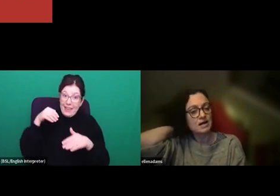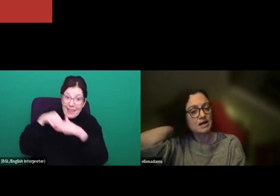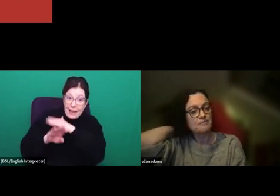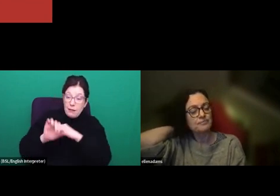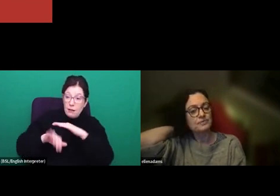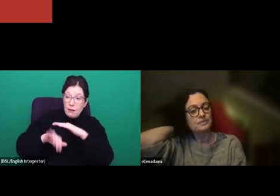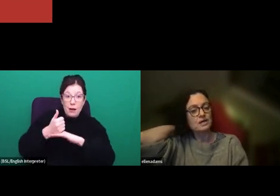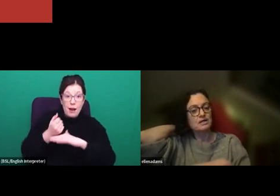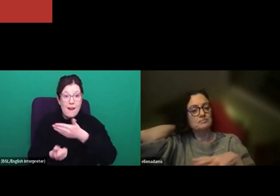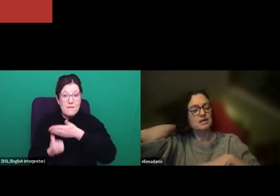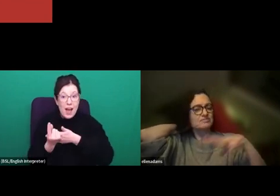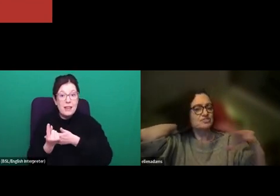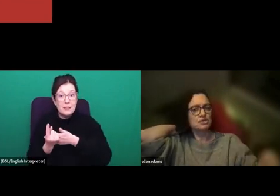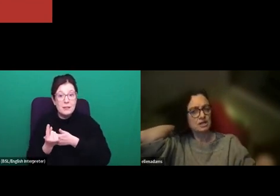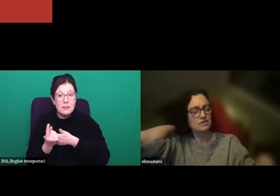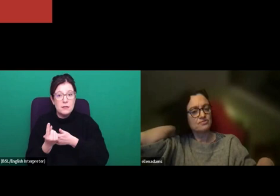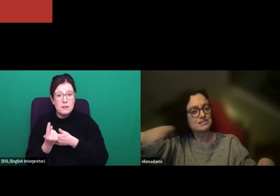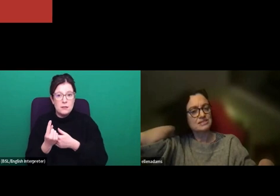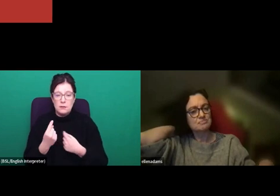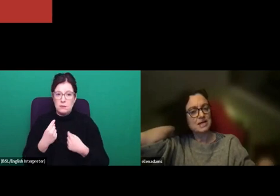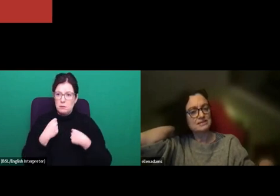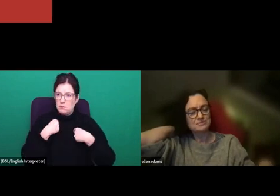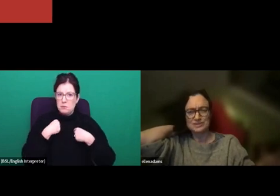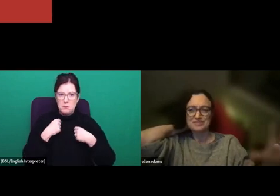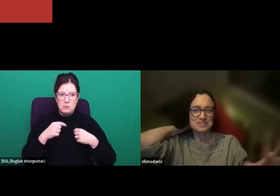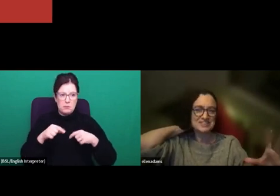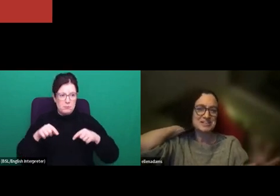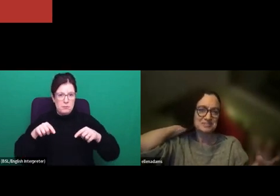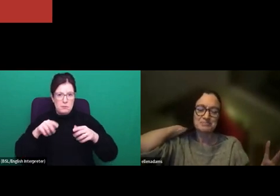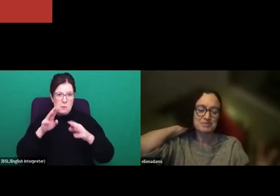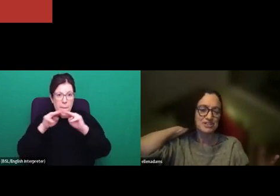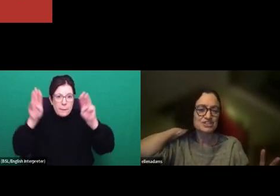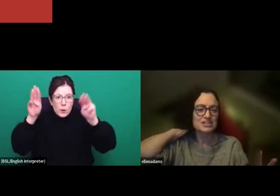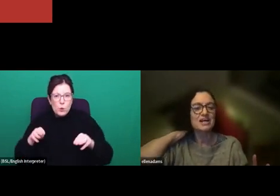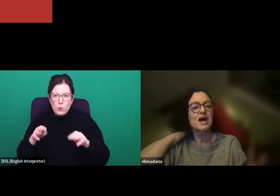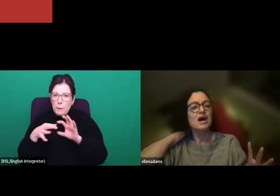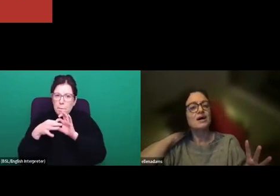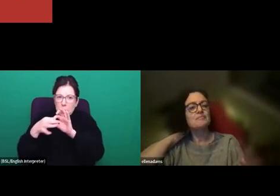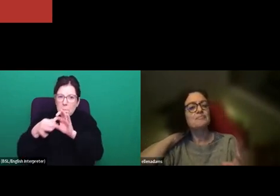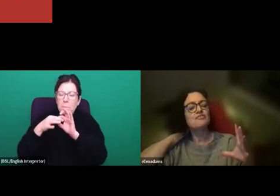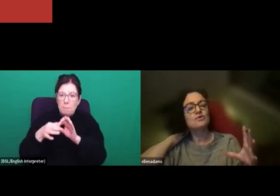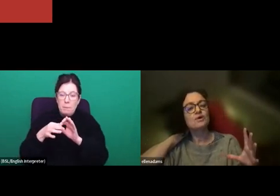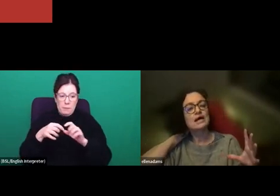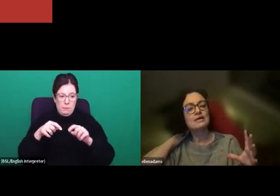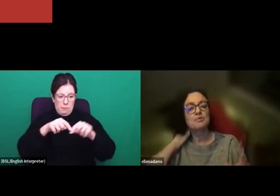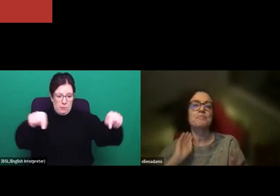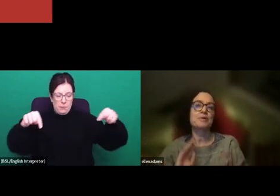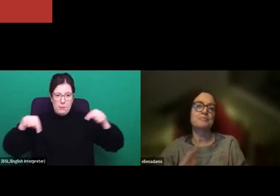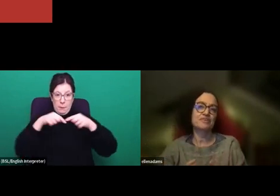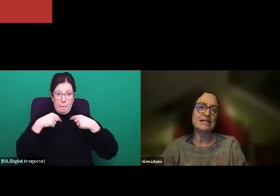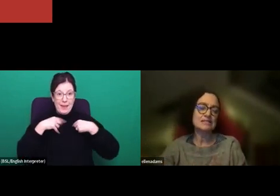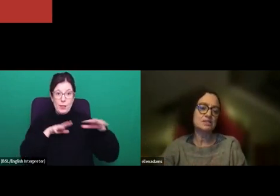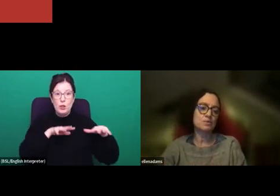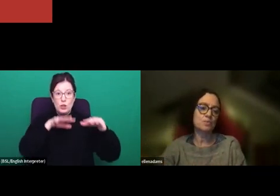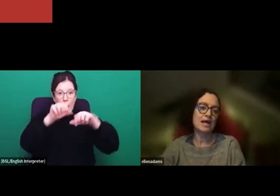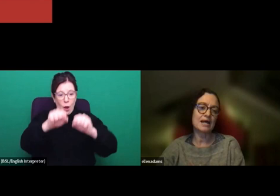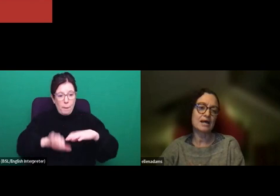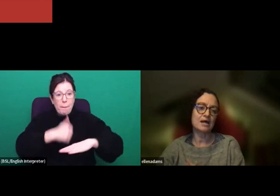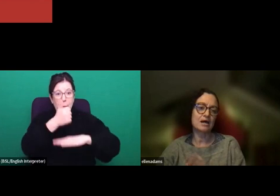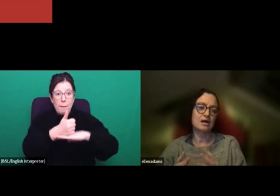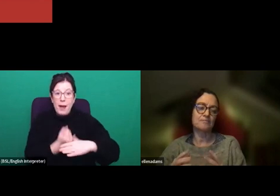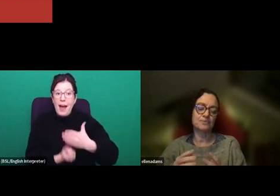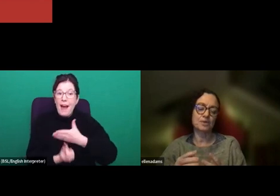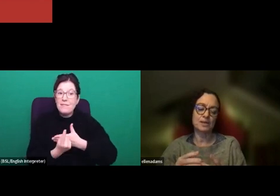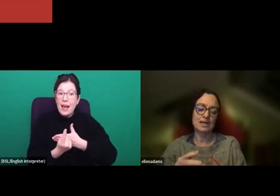I kind of took over a space with the museum's permission for a pop-up event